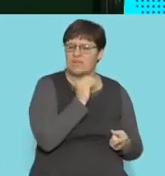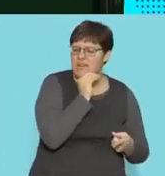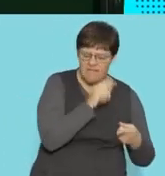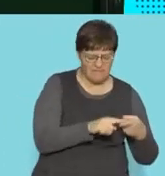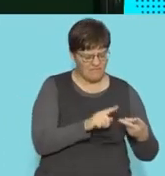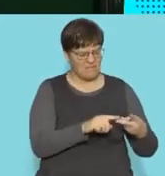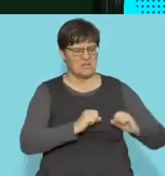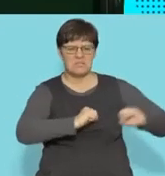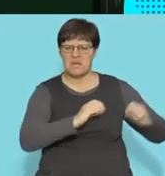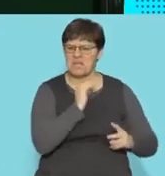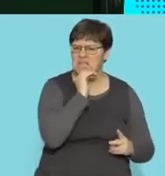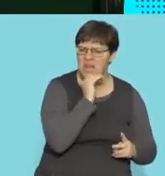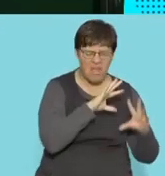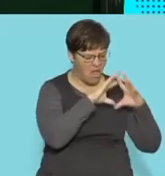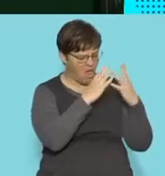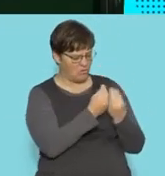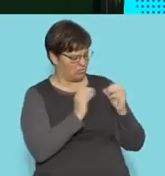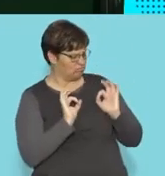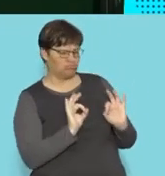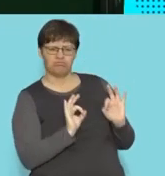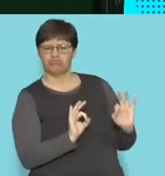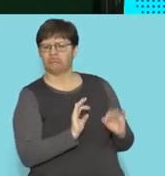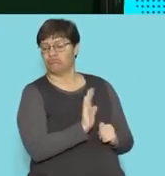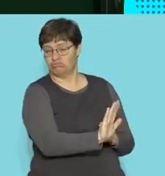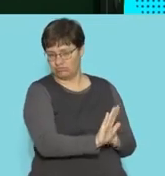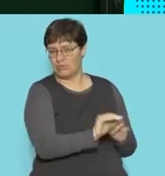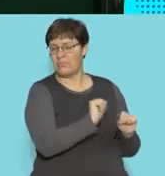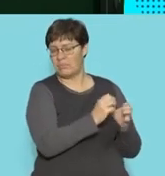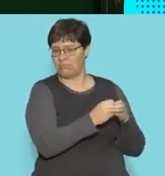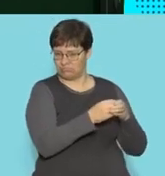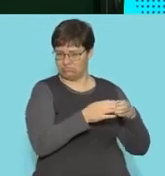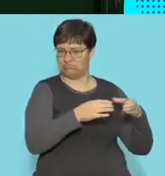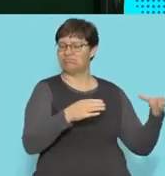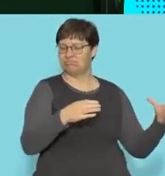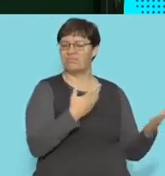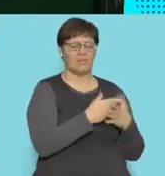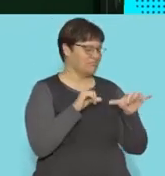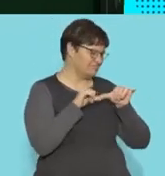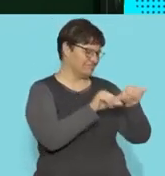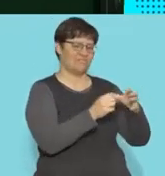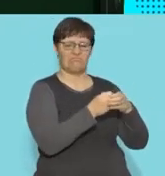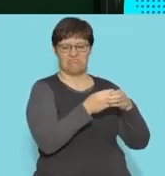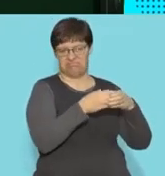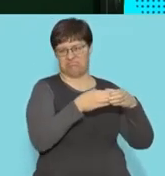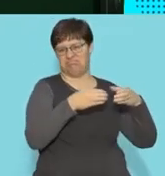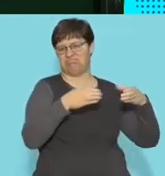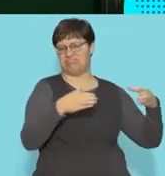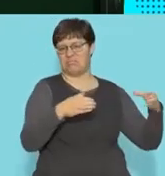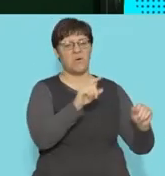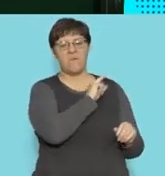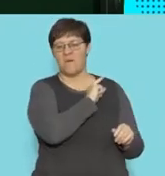food, enough space, everything is perfect for the population, so it just continues to